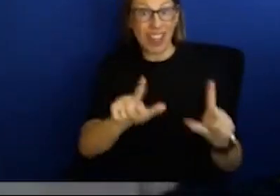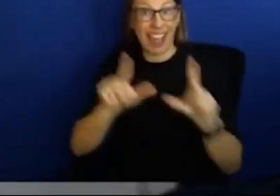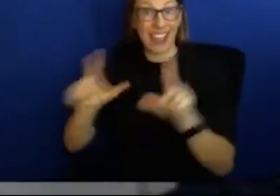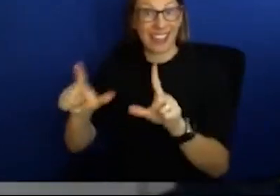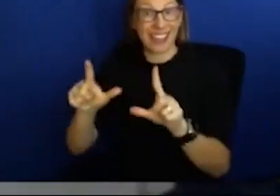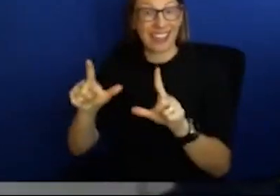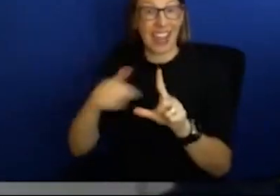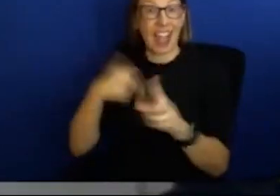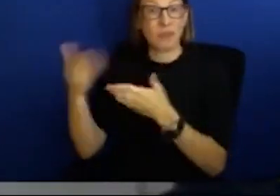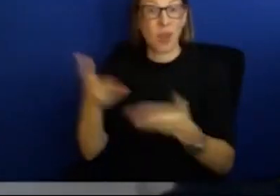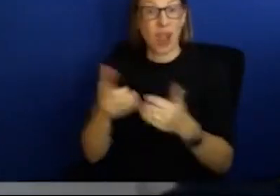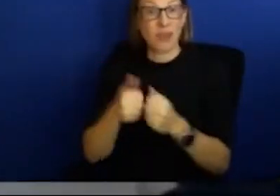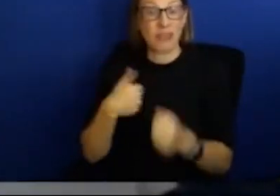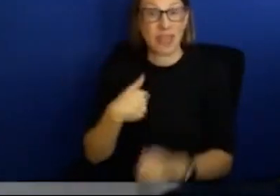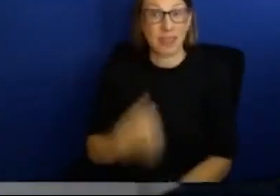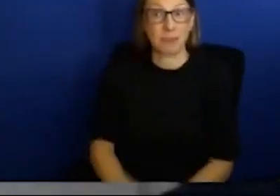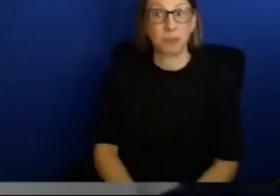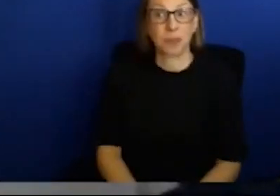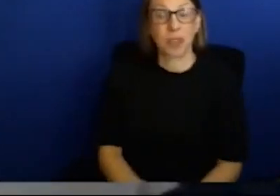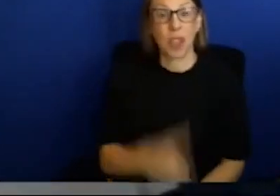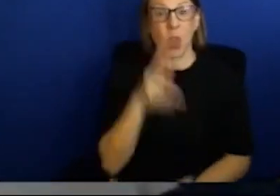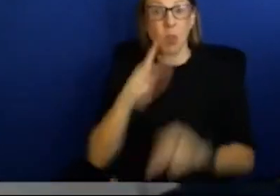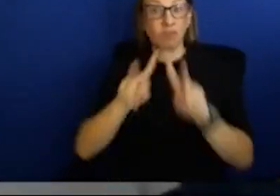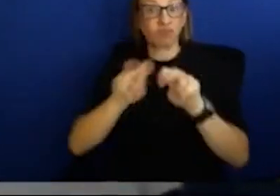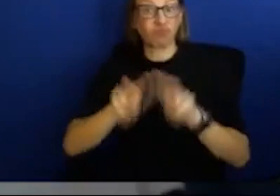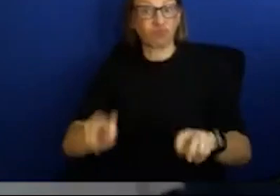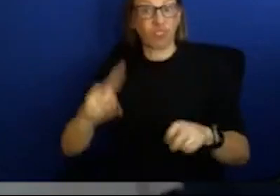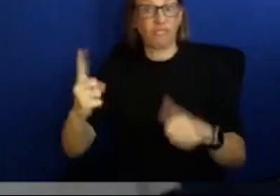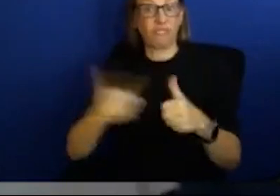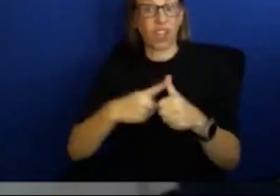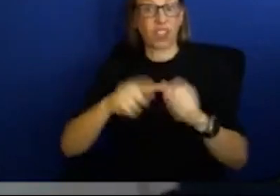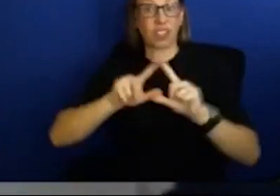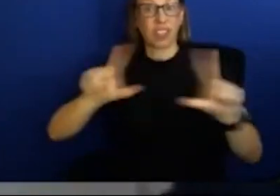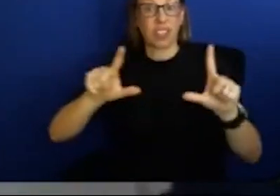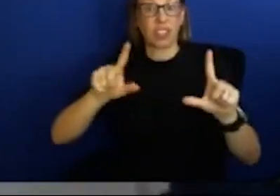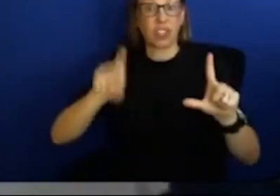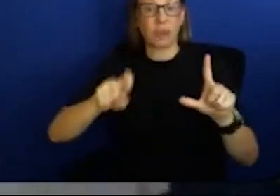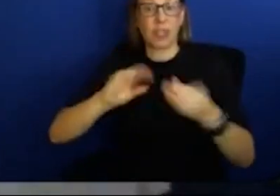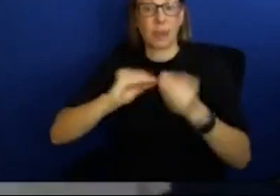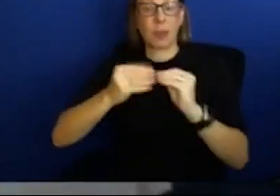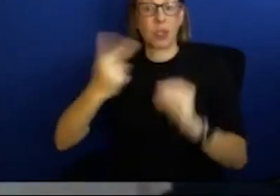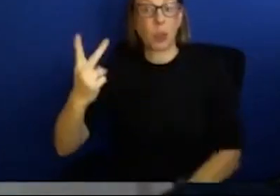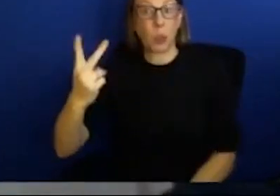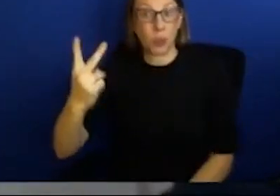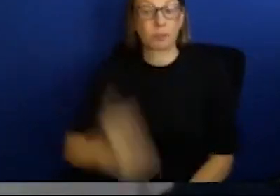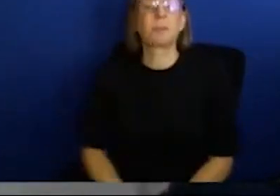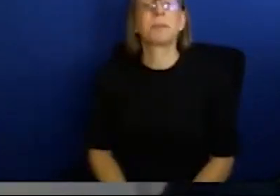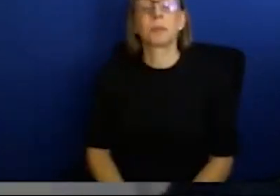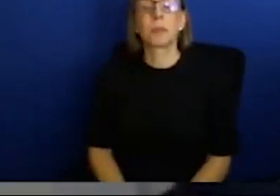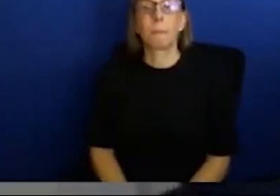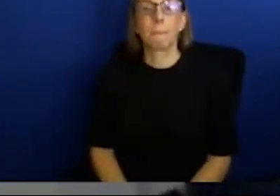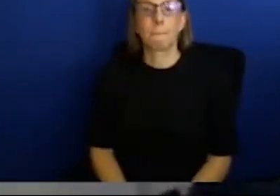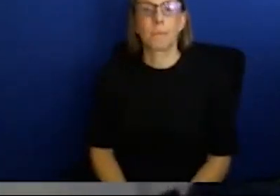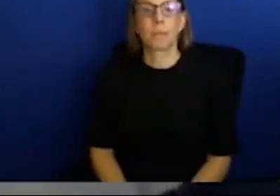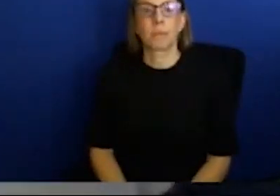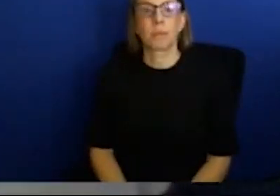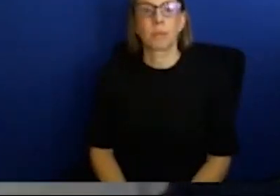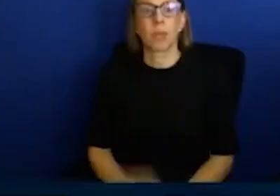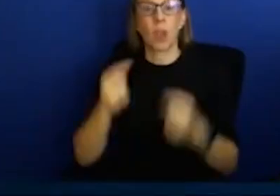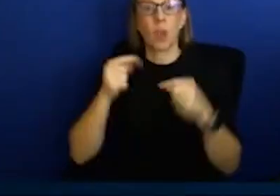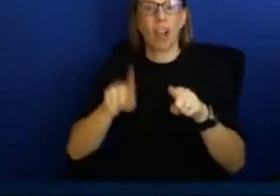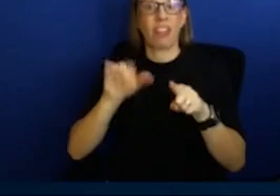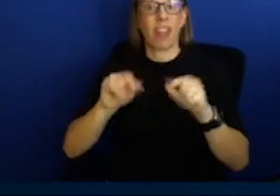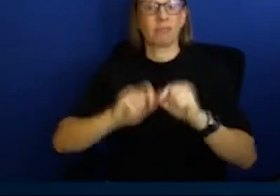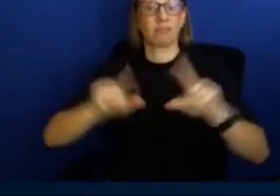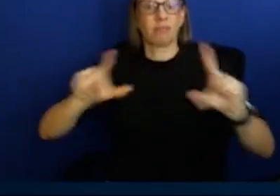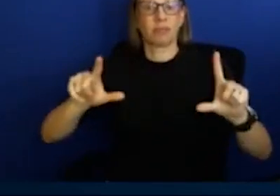brought with me. And so we'll look at the first slide, which should be number 2. But while that's coming up, what I'll